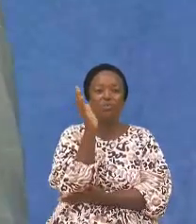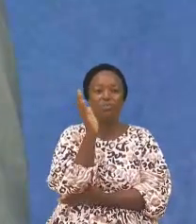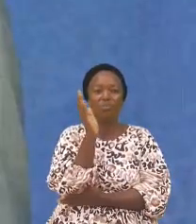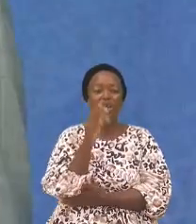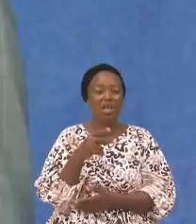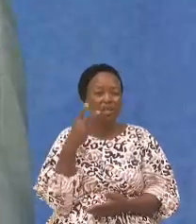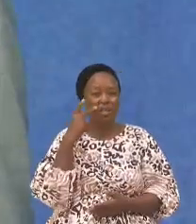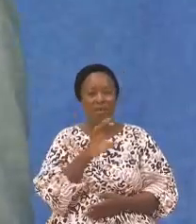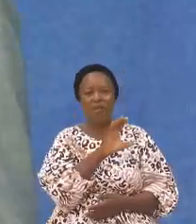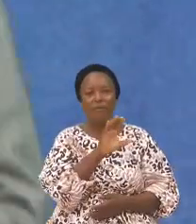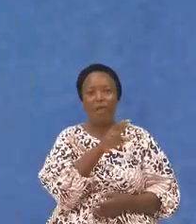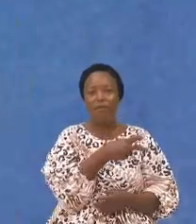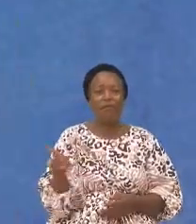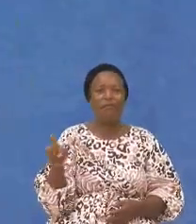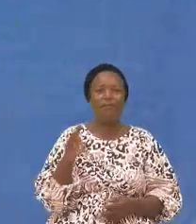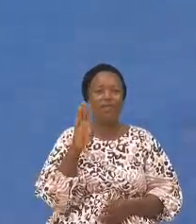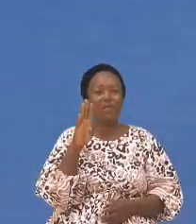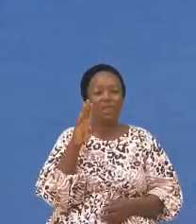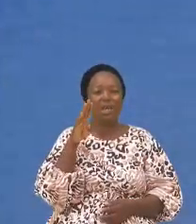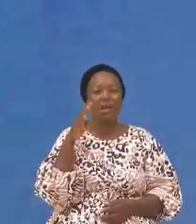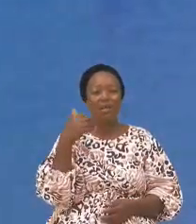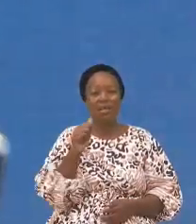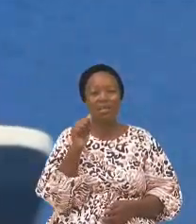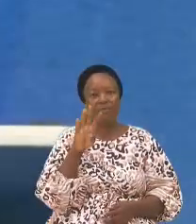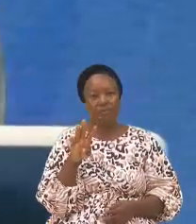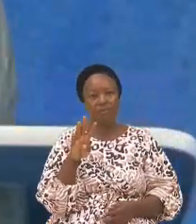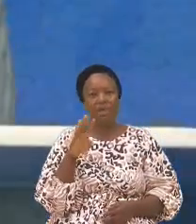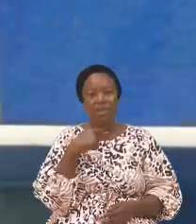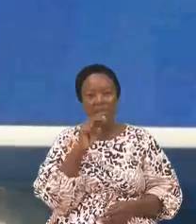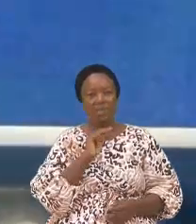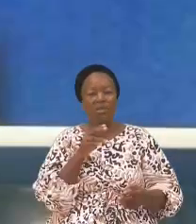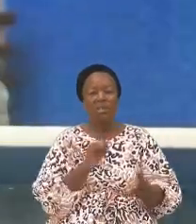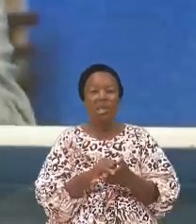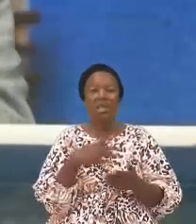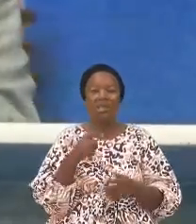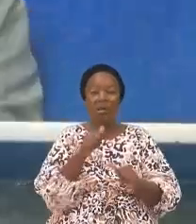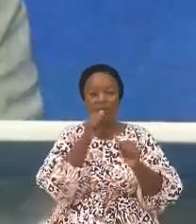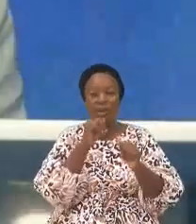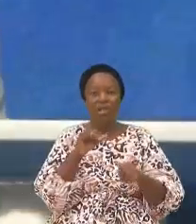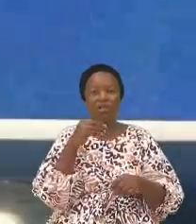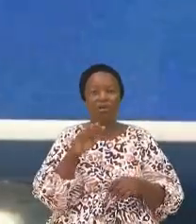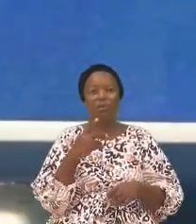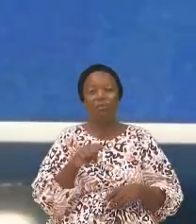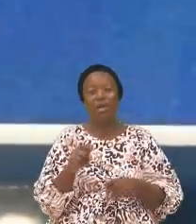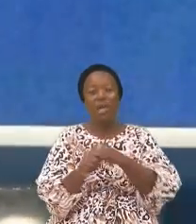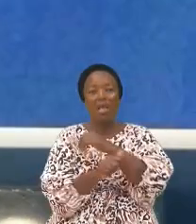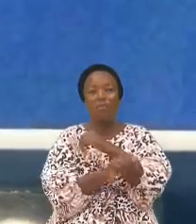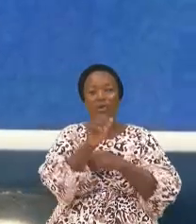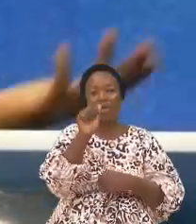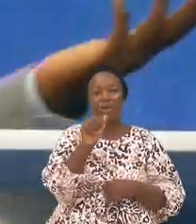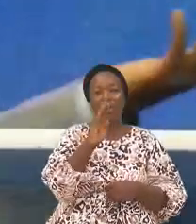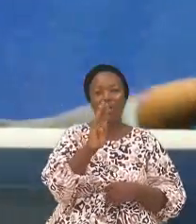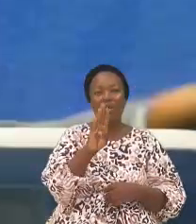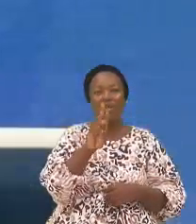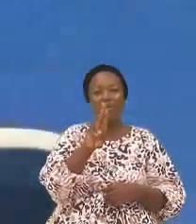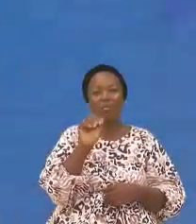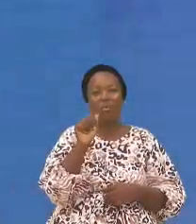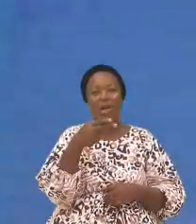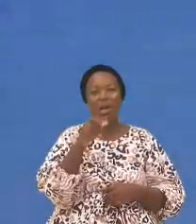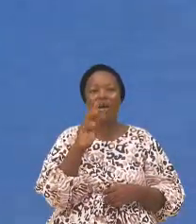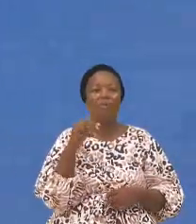that hangeth on a tree. Look at verse 14. In verse 14, it tells us that the